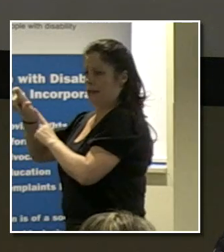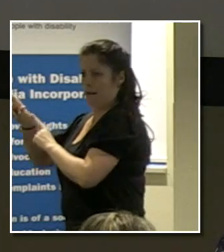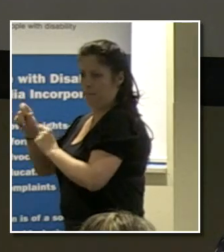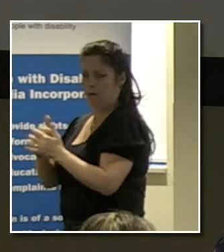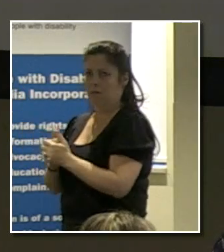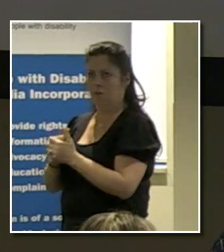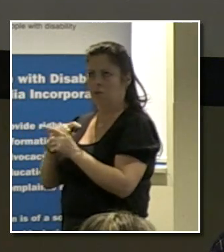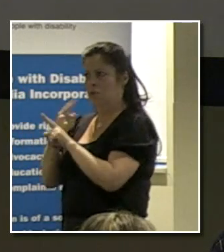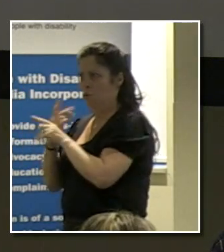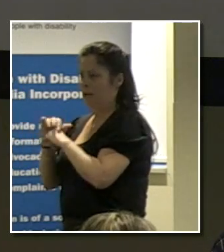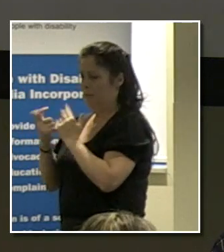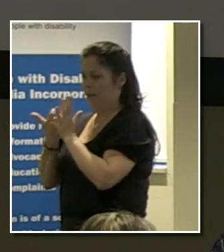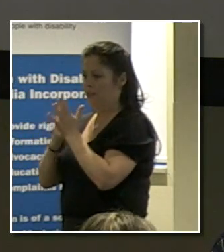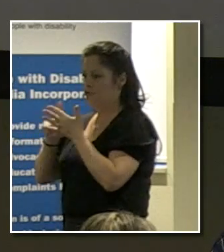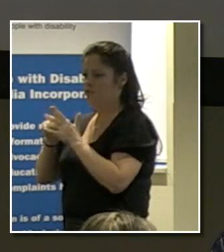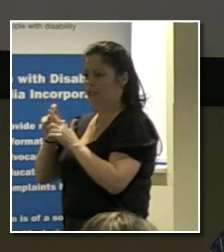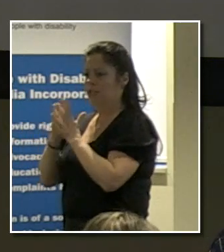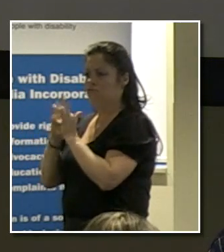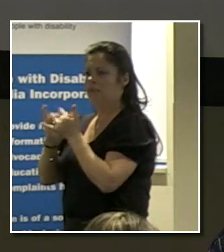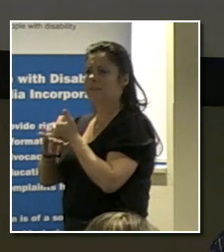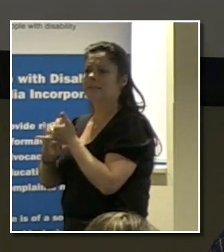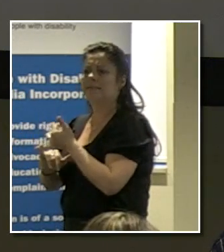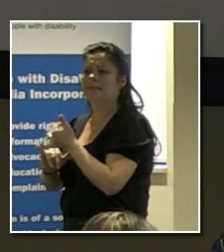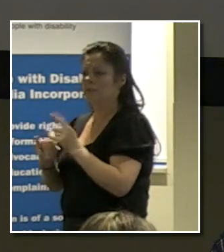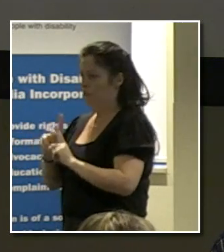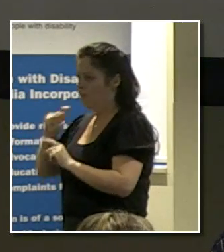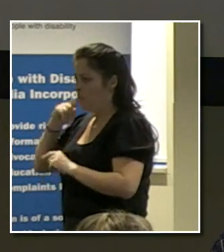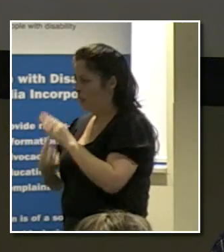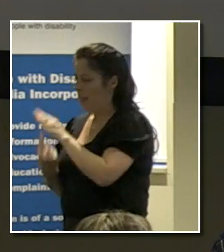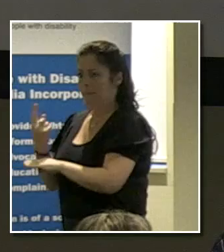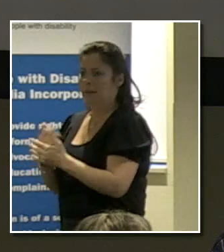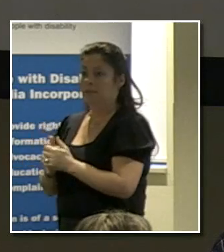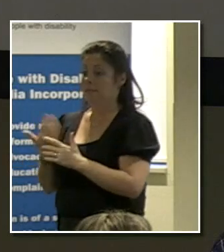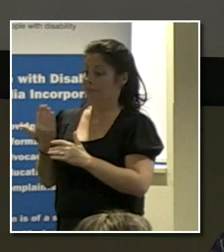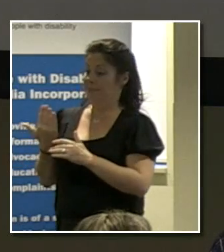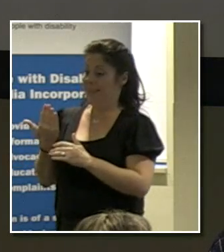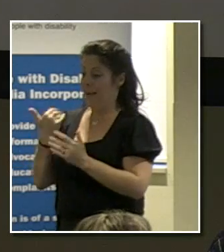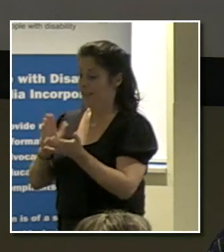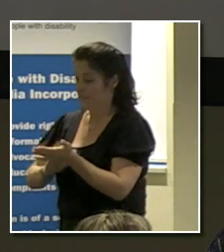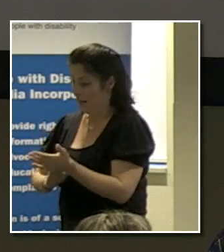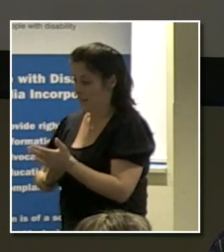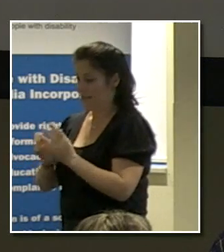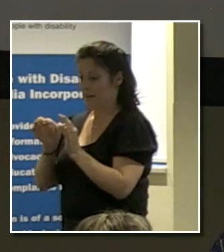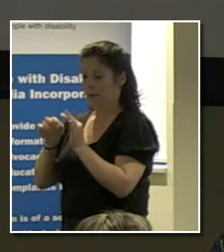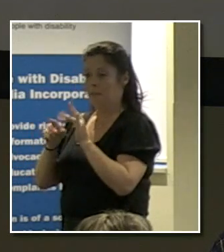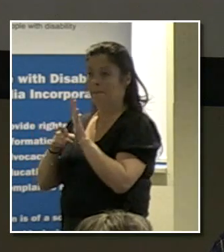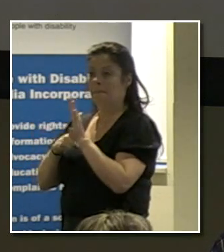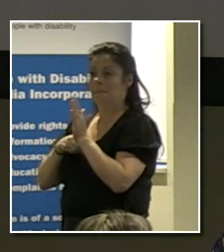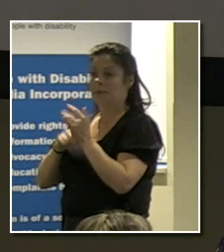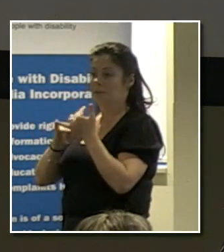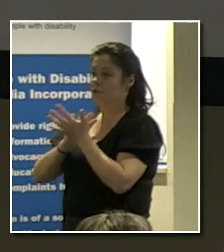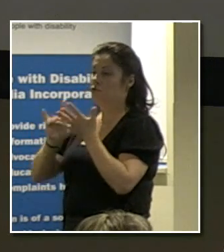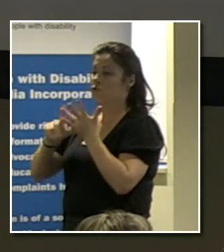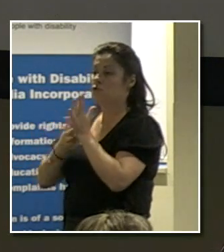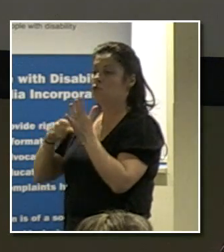redress. And last month, we welcomed the federal opposition leader, Bill Shorten's, commitment to establish a national redress